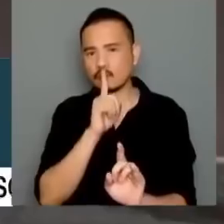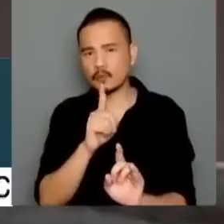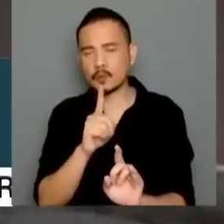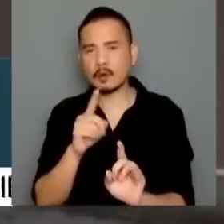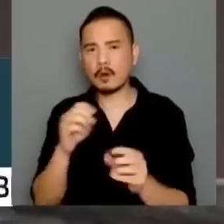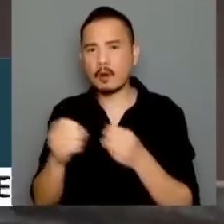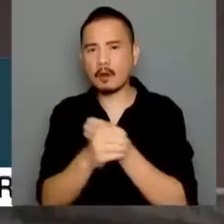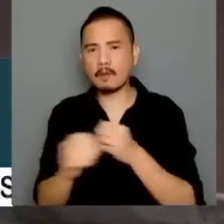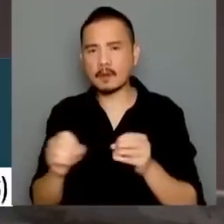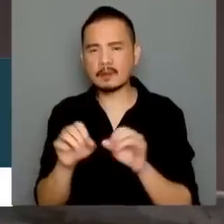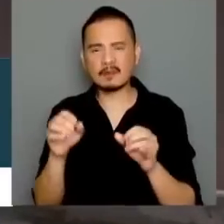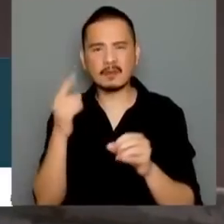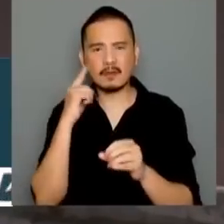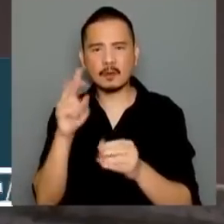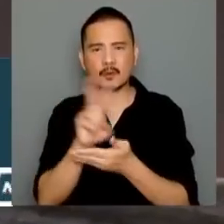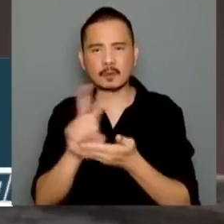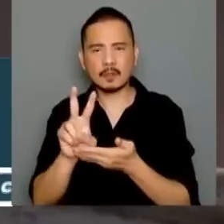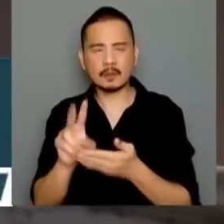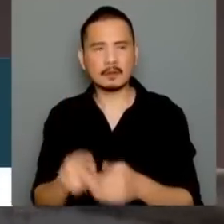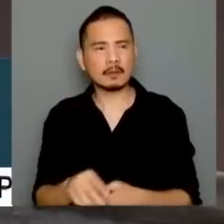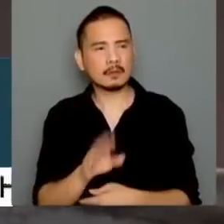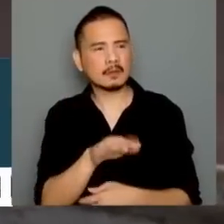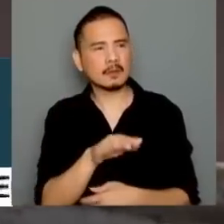2 weeks. Right. But so, even before that.